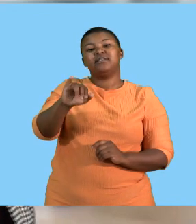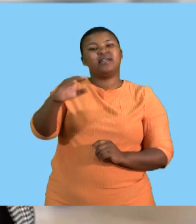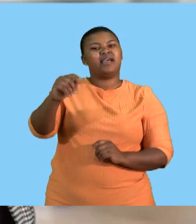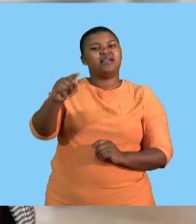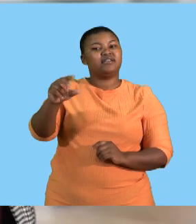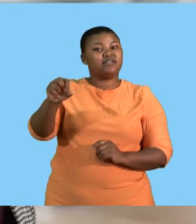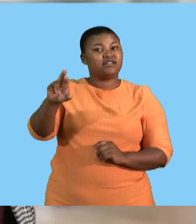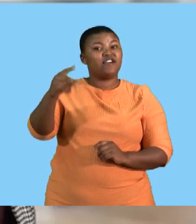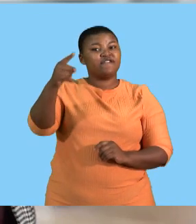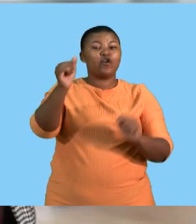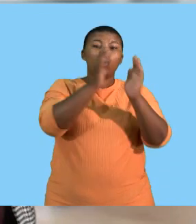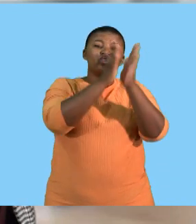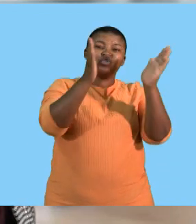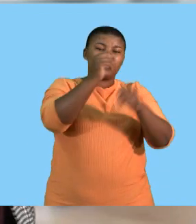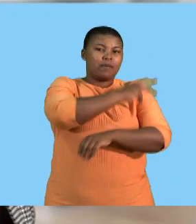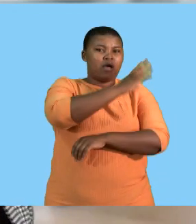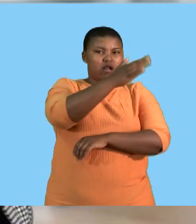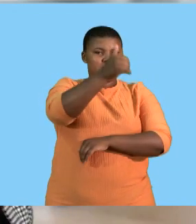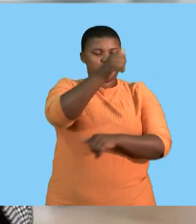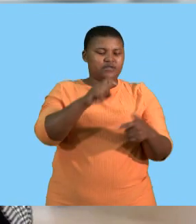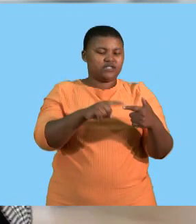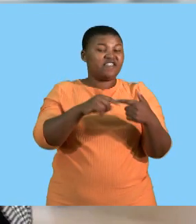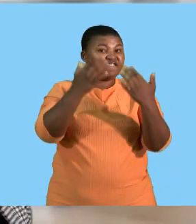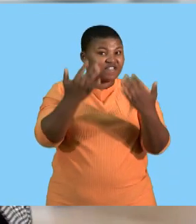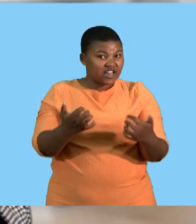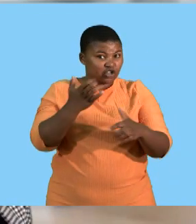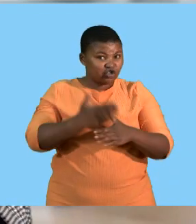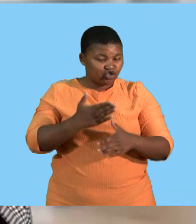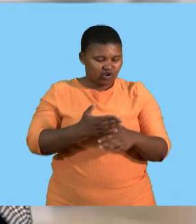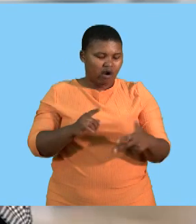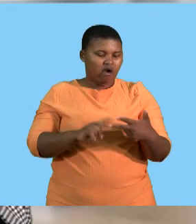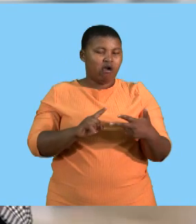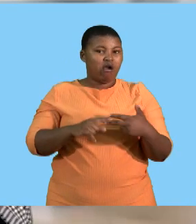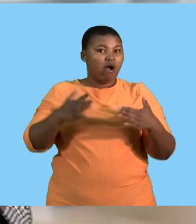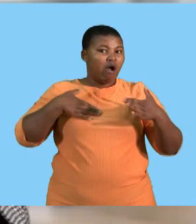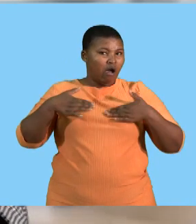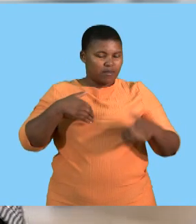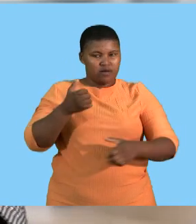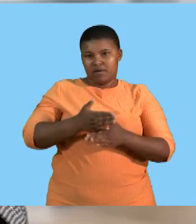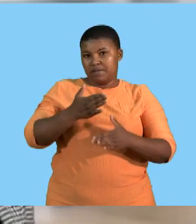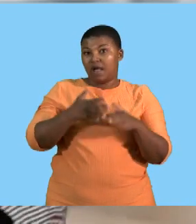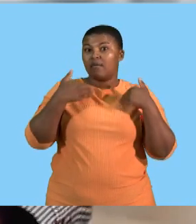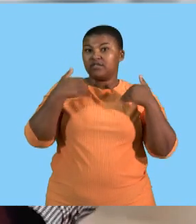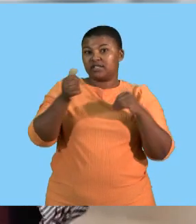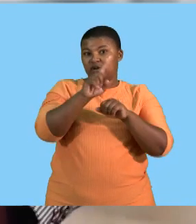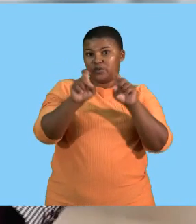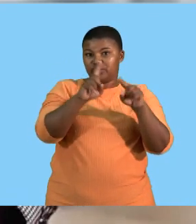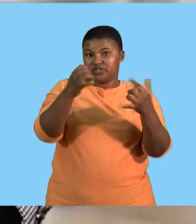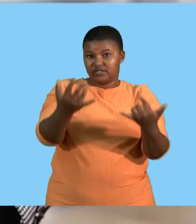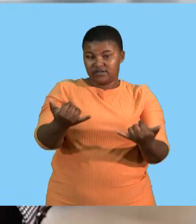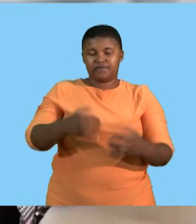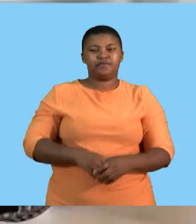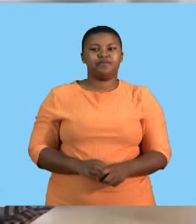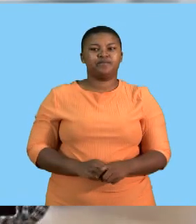general management, financial, administration and public relations function. So let's start with our practice questions.